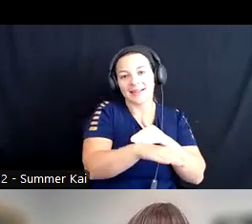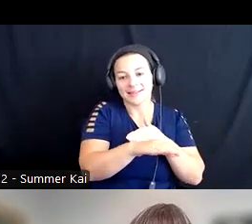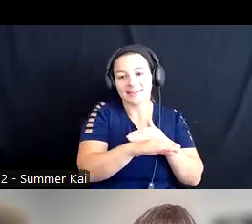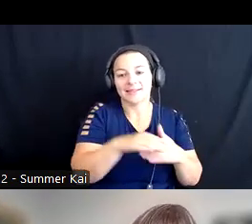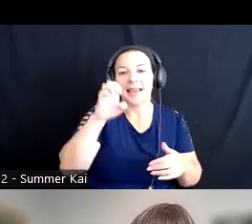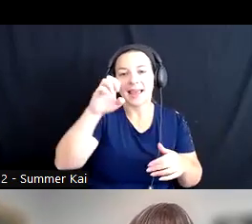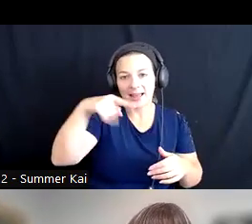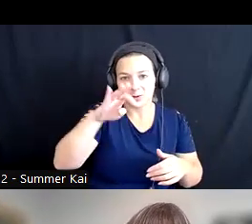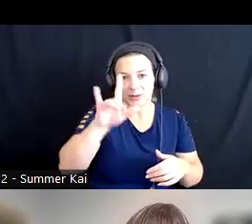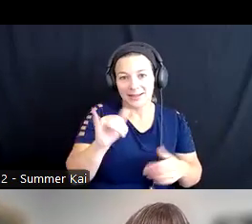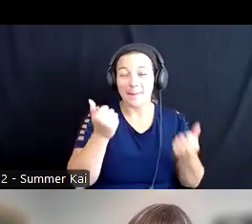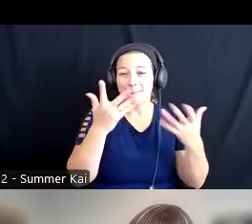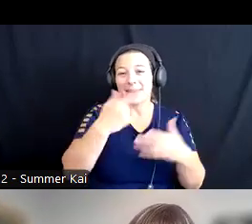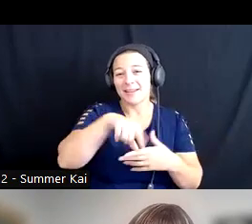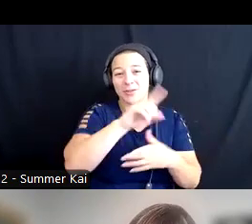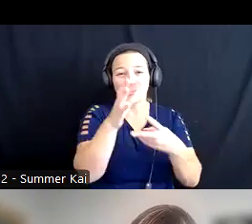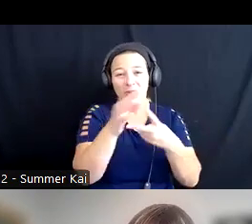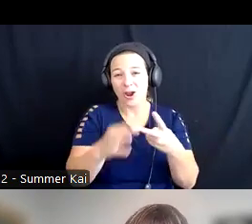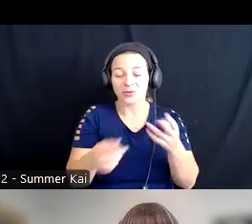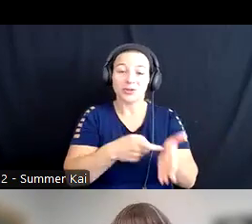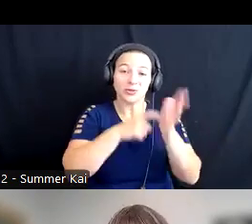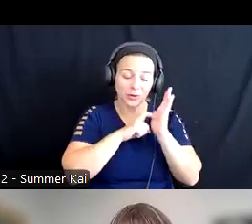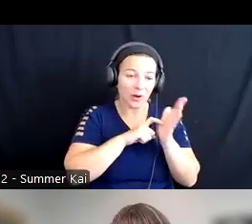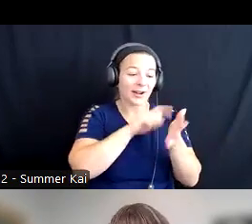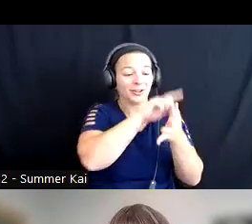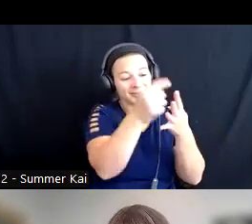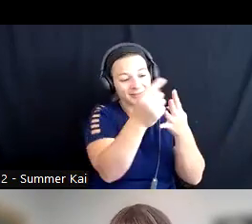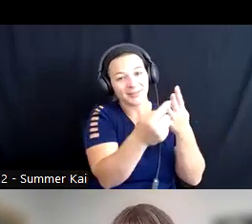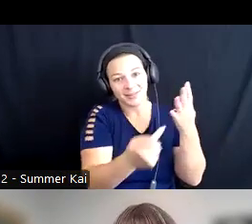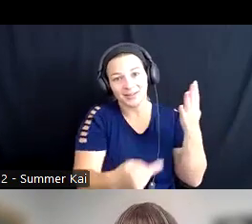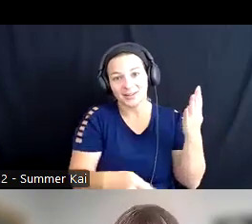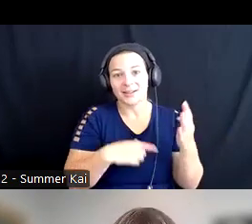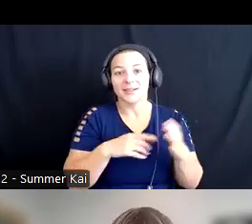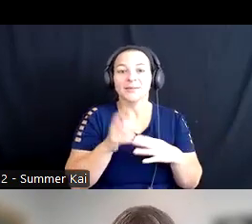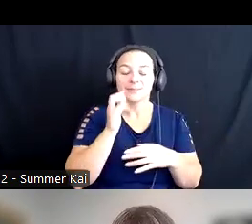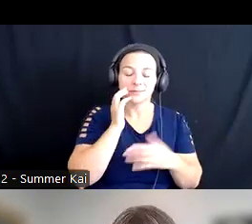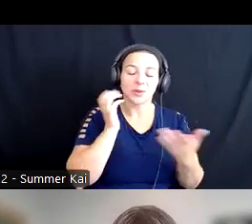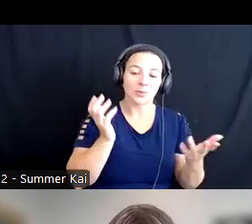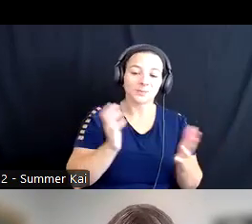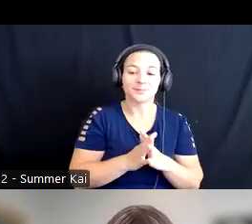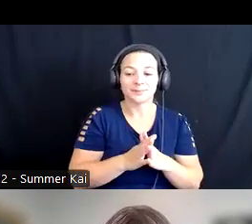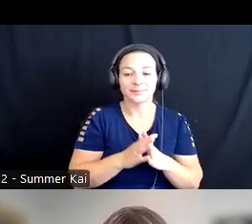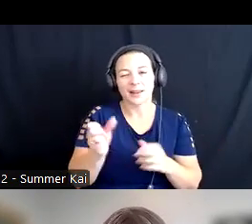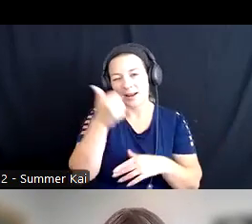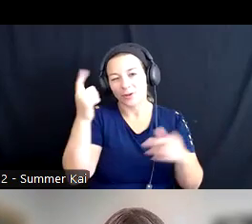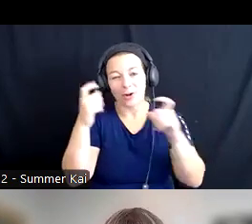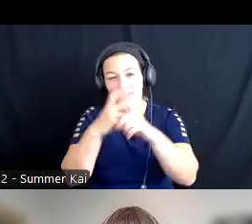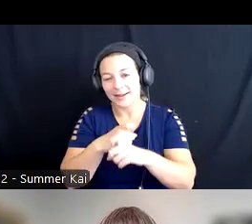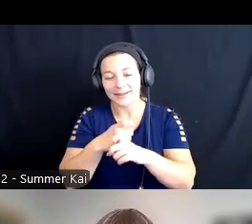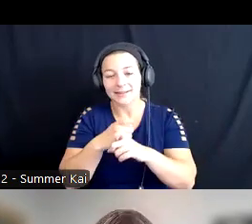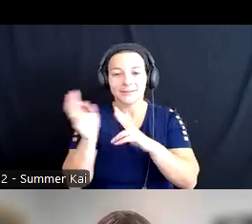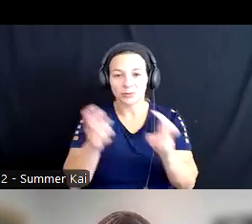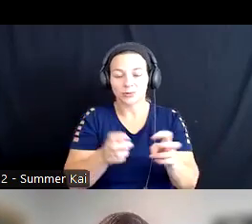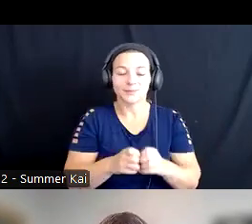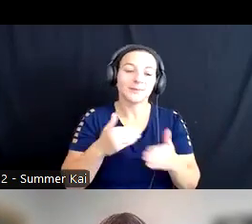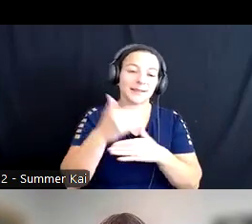you to clear your first debt. So to take a reverse mortgage, you have to get rid of your first mortgage. So another complication.